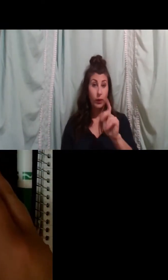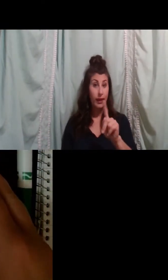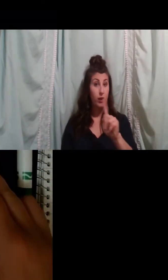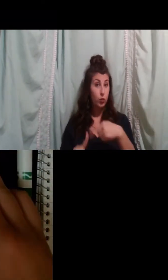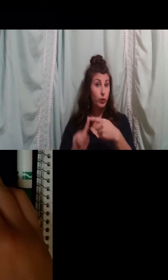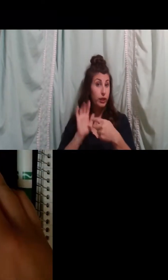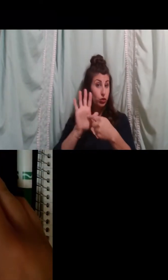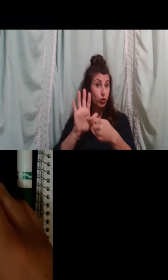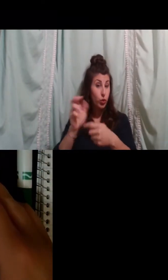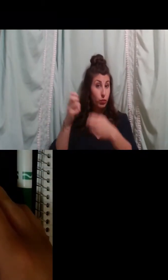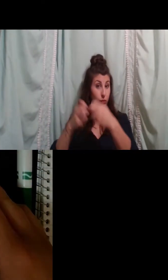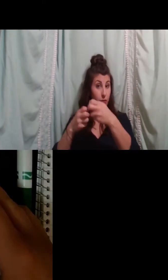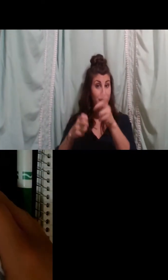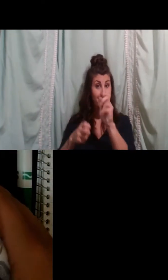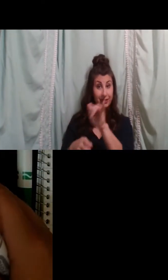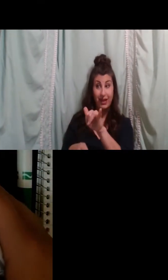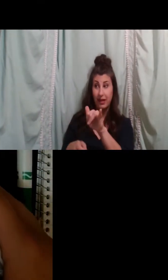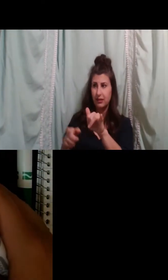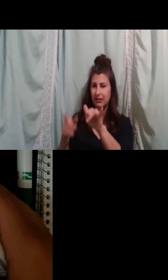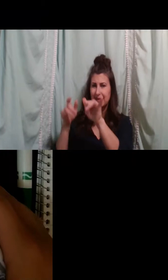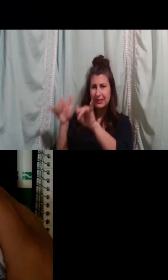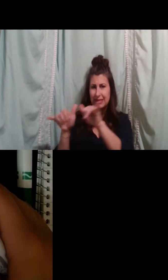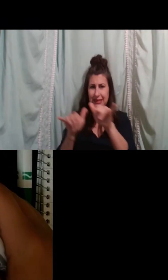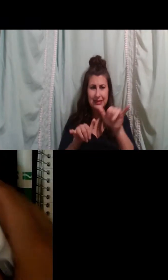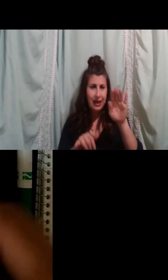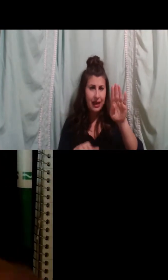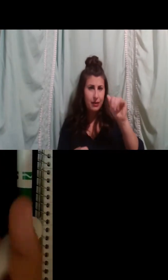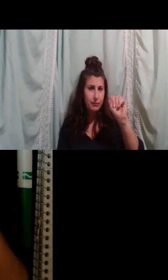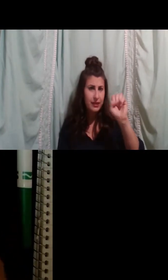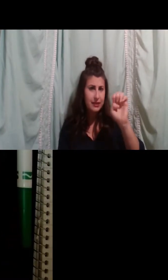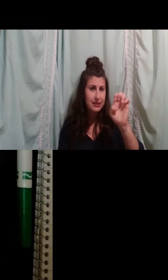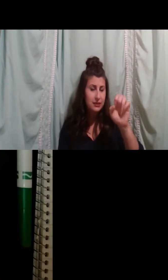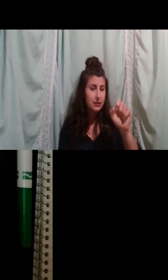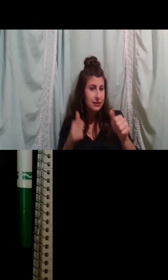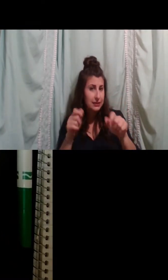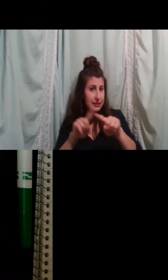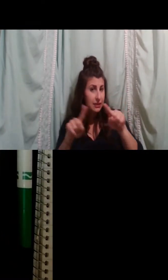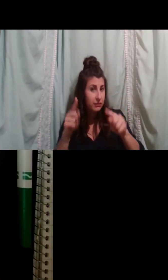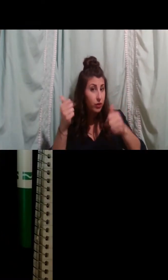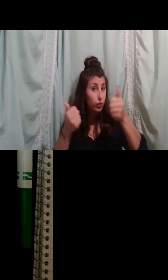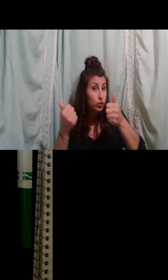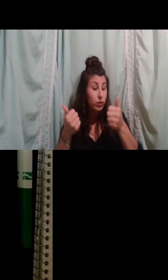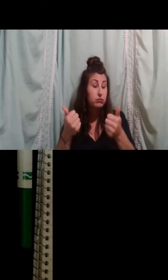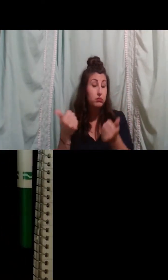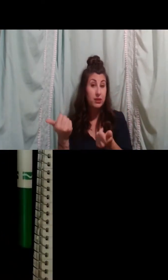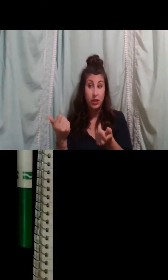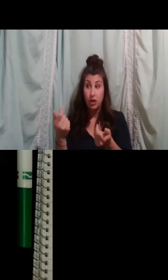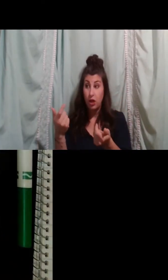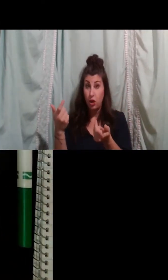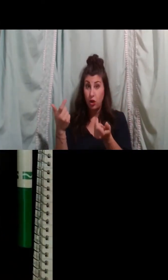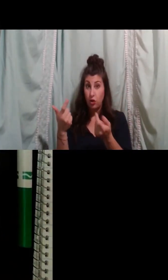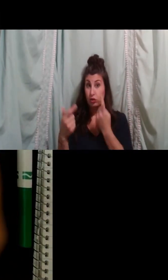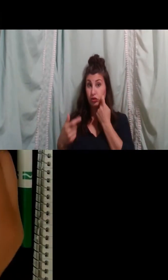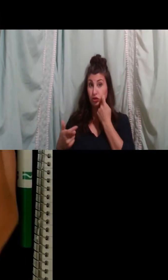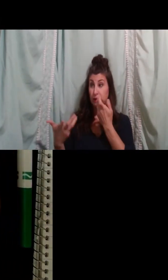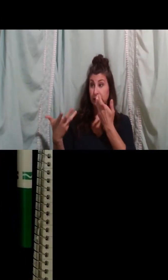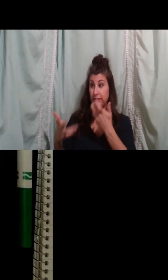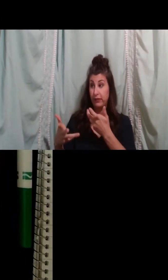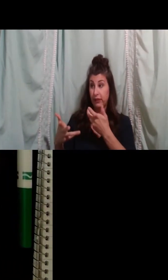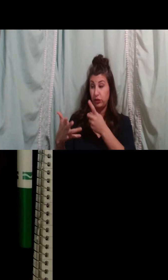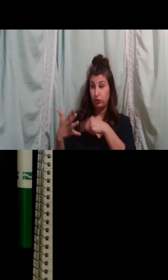given problems like these, ask yourself, are they the same bases or are they different? Right now, we just dealt with this